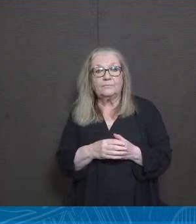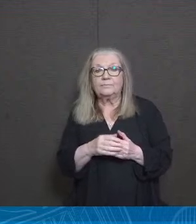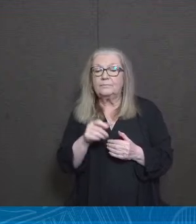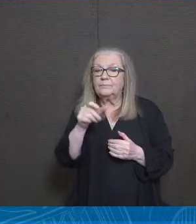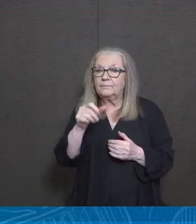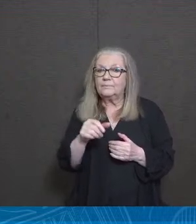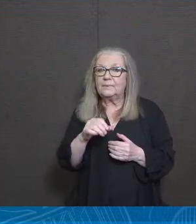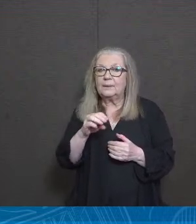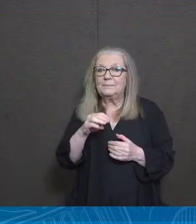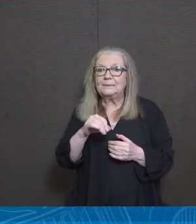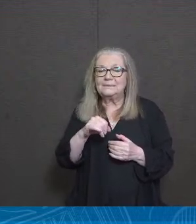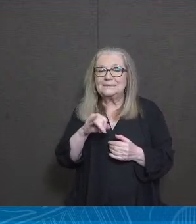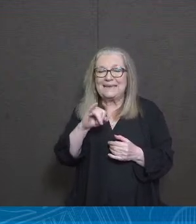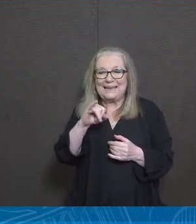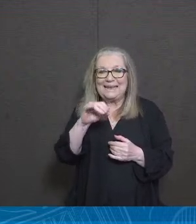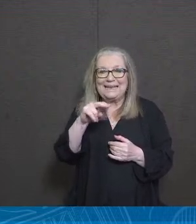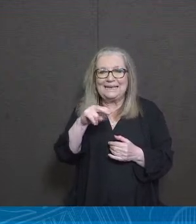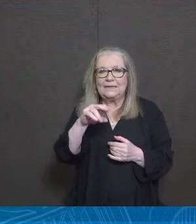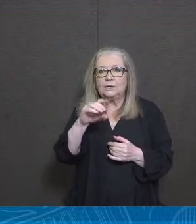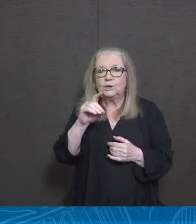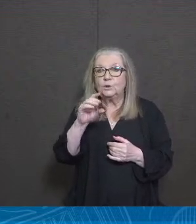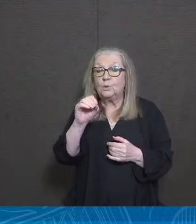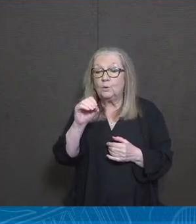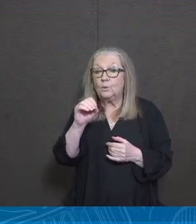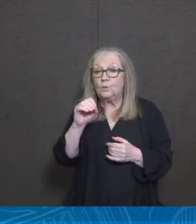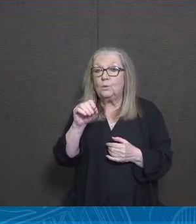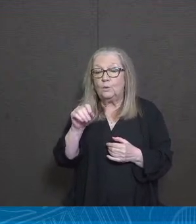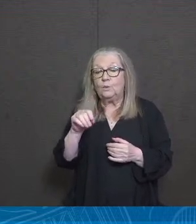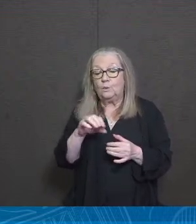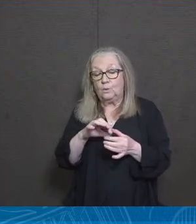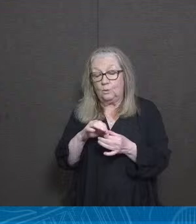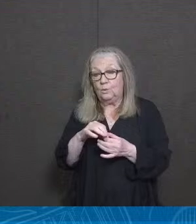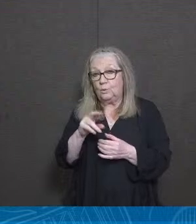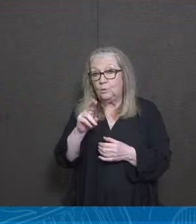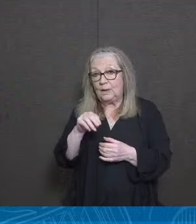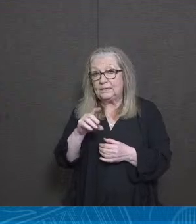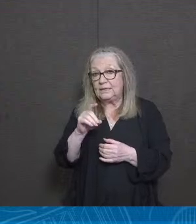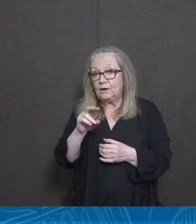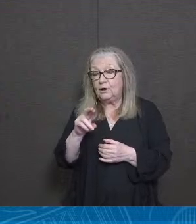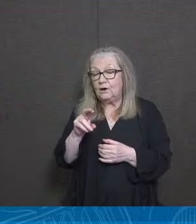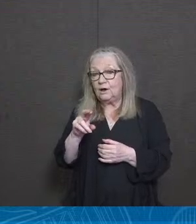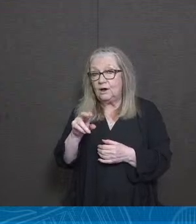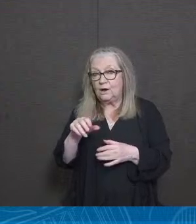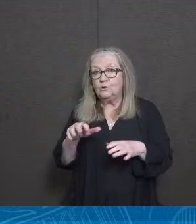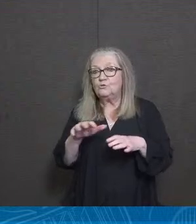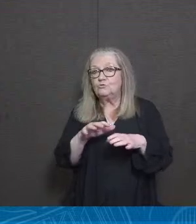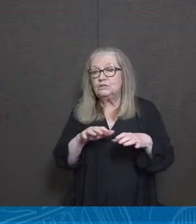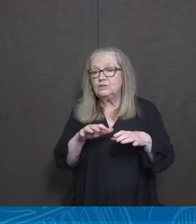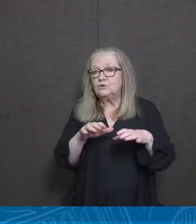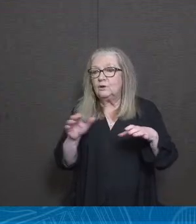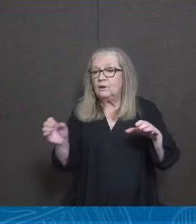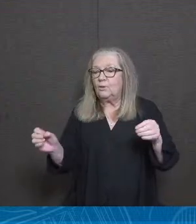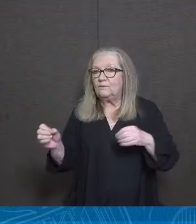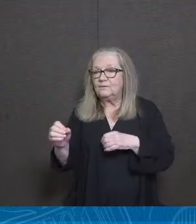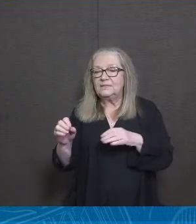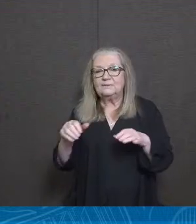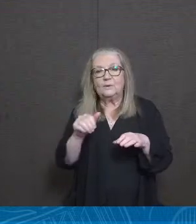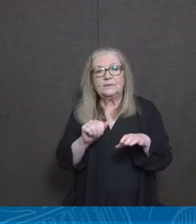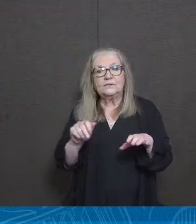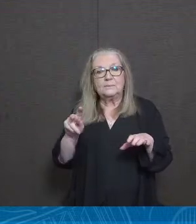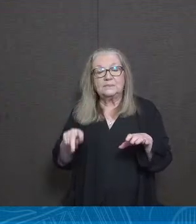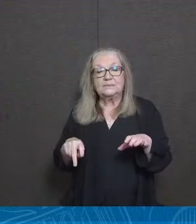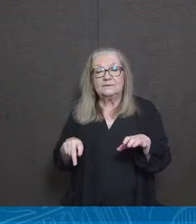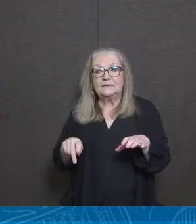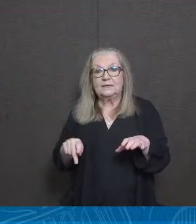Indo, Program Management Officer at UNDRR, Regional Office for Asia and Pacific, for